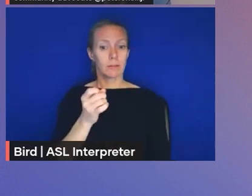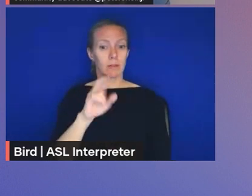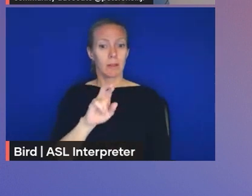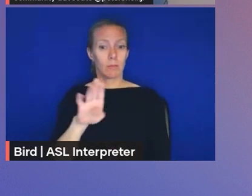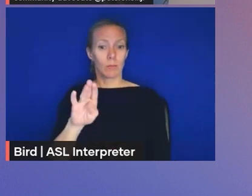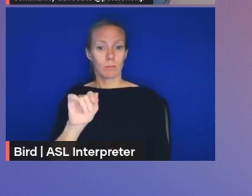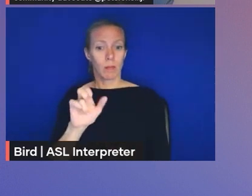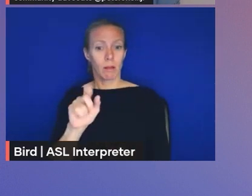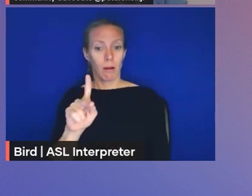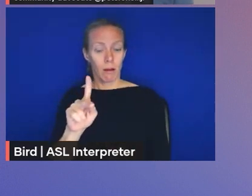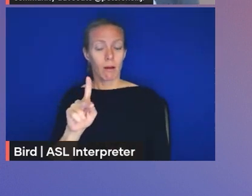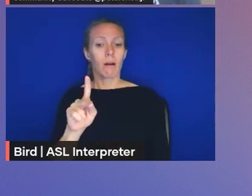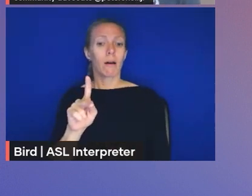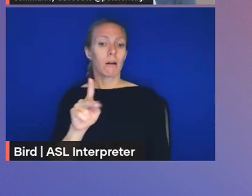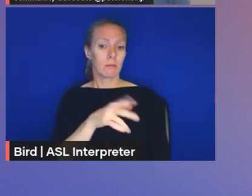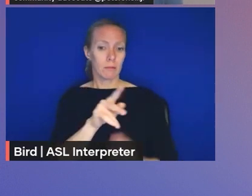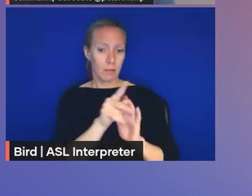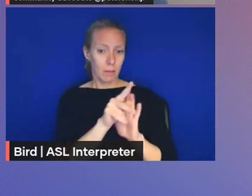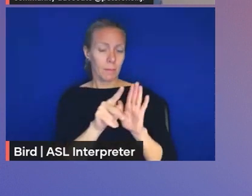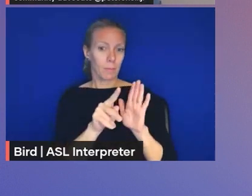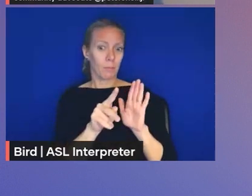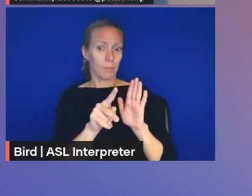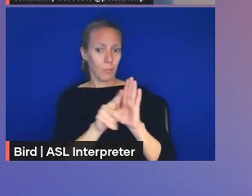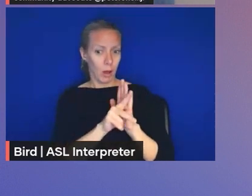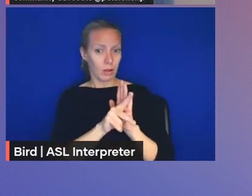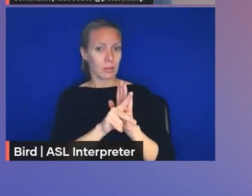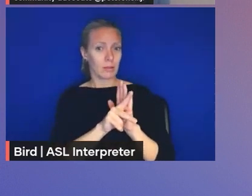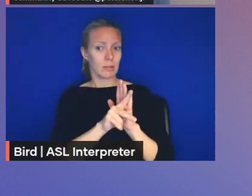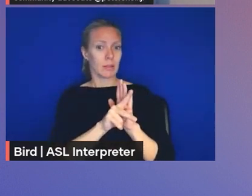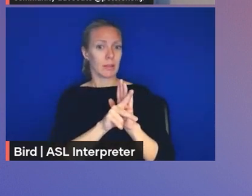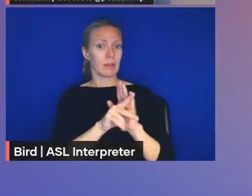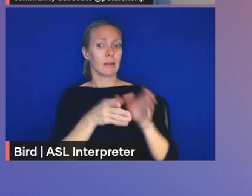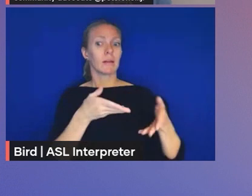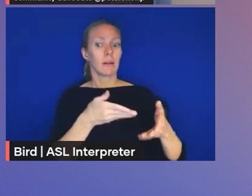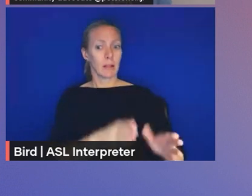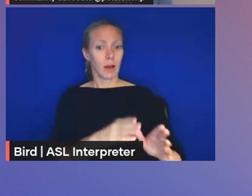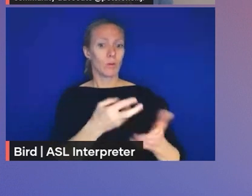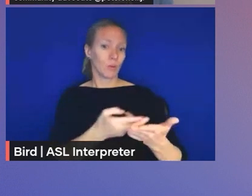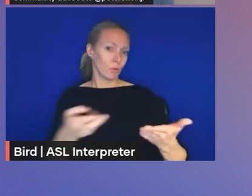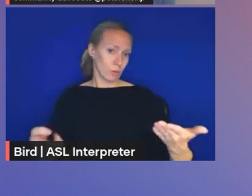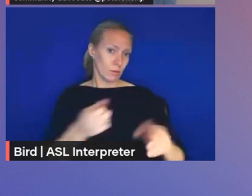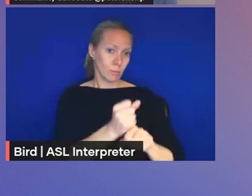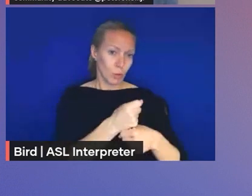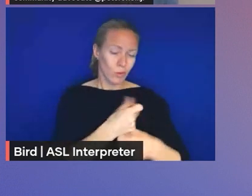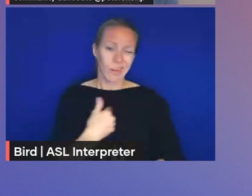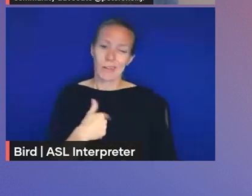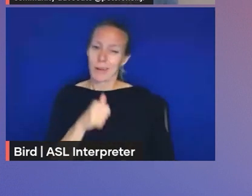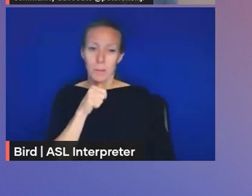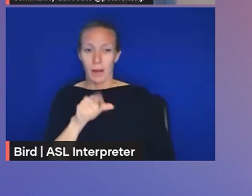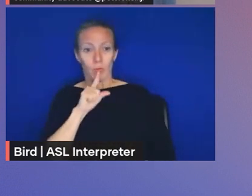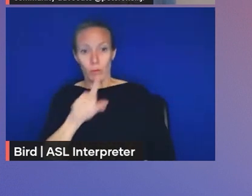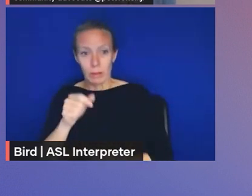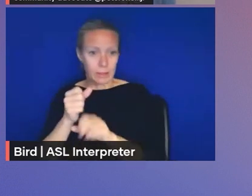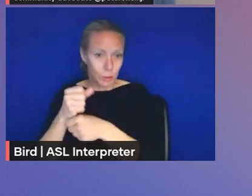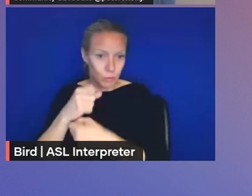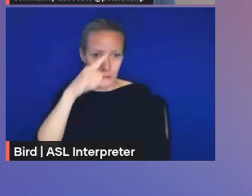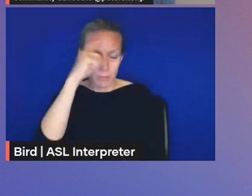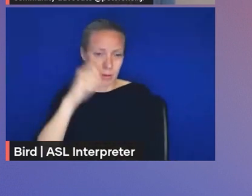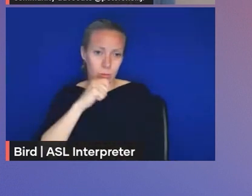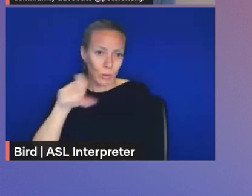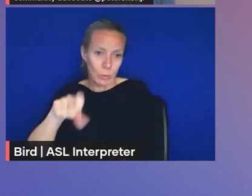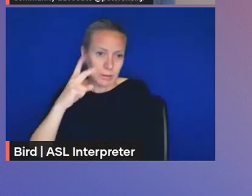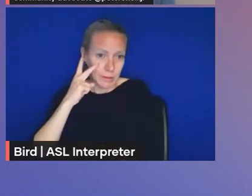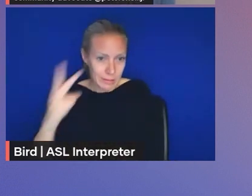that the policy actually, or the policy allows these resources to be created. I'm not going to create this because we don't actually need to see that. We just